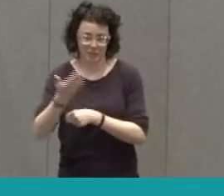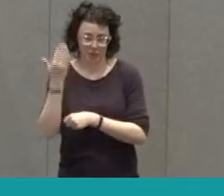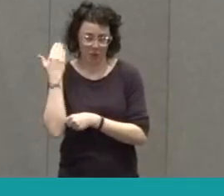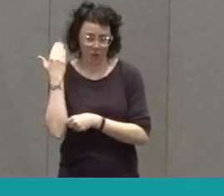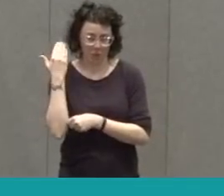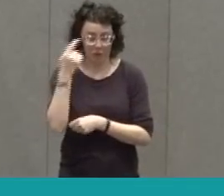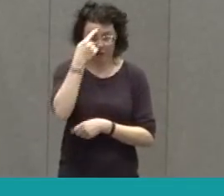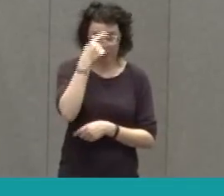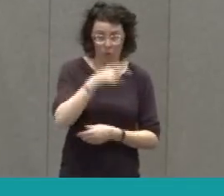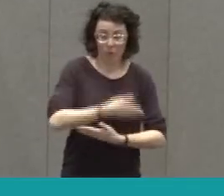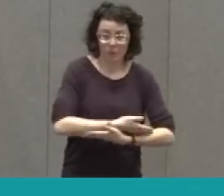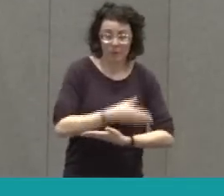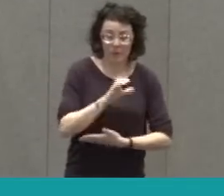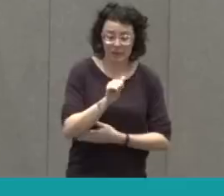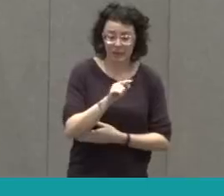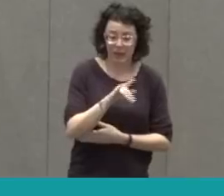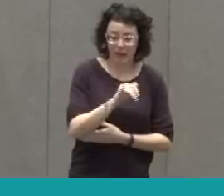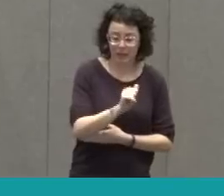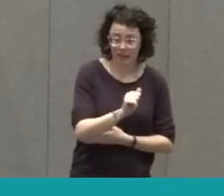1988, and you.